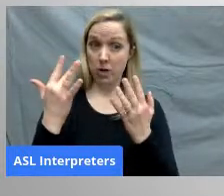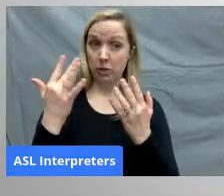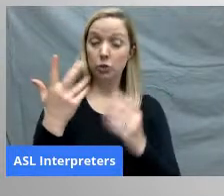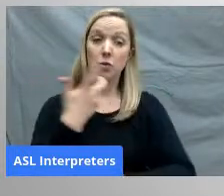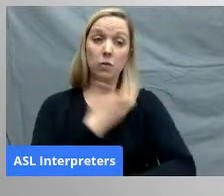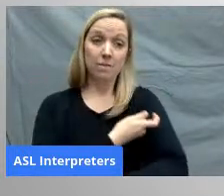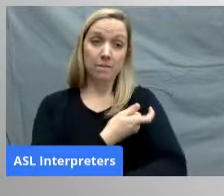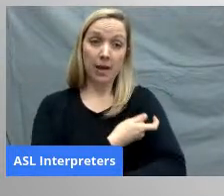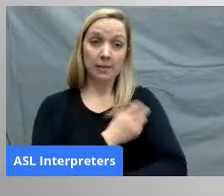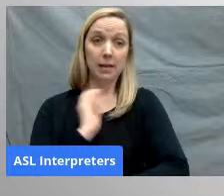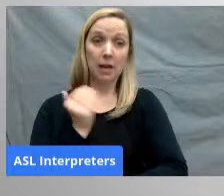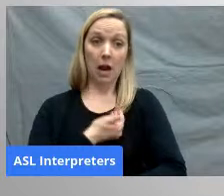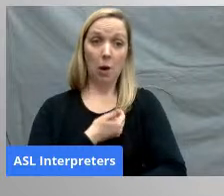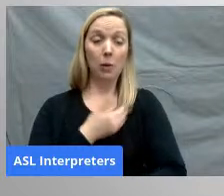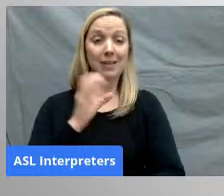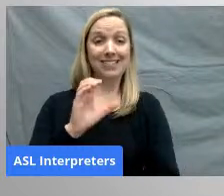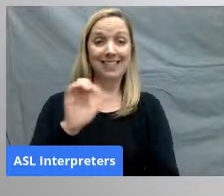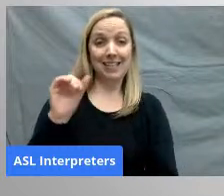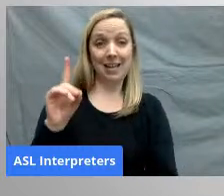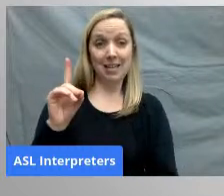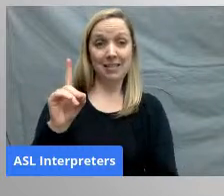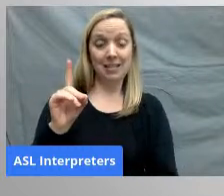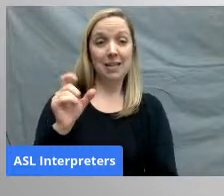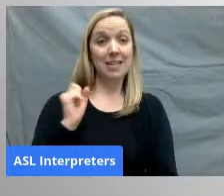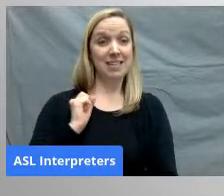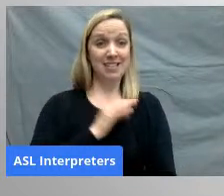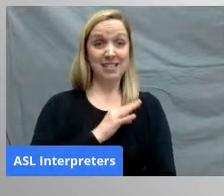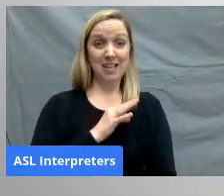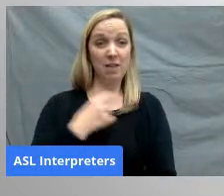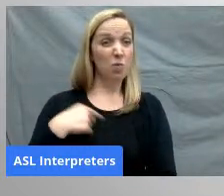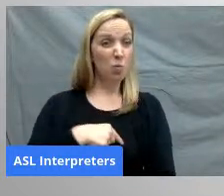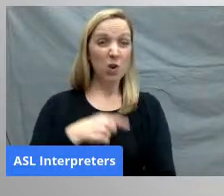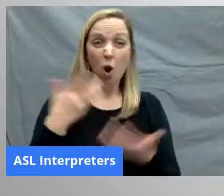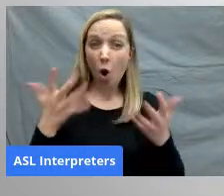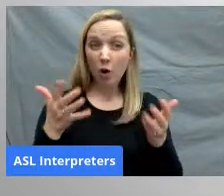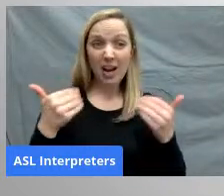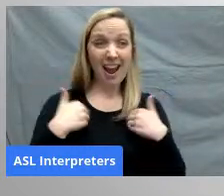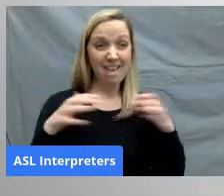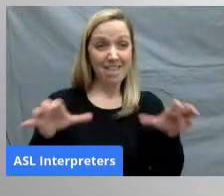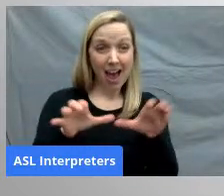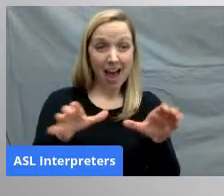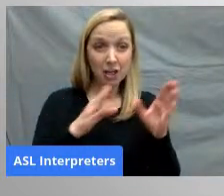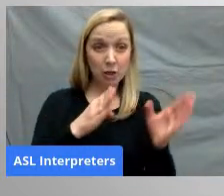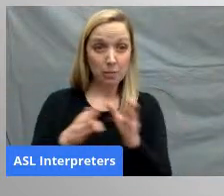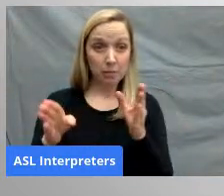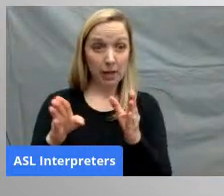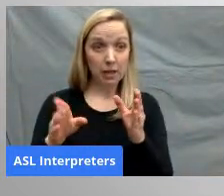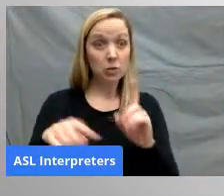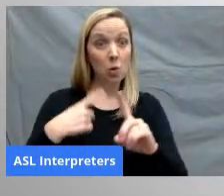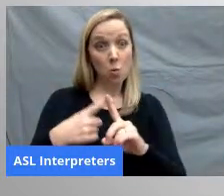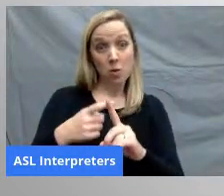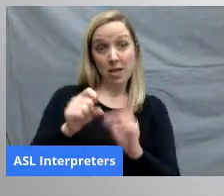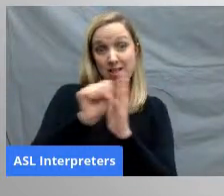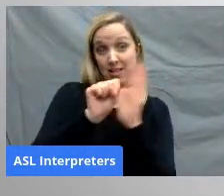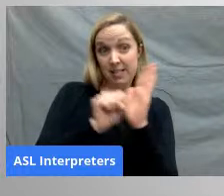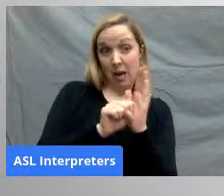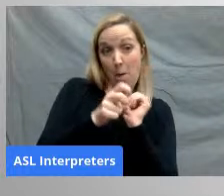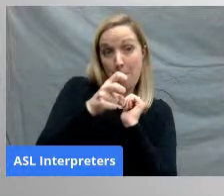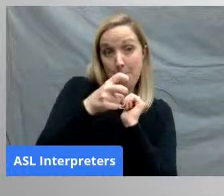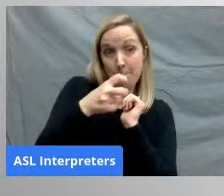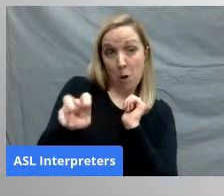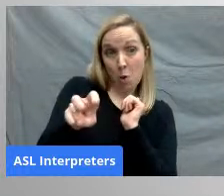an action plan ready to go so that the moment that the state transitions to phase